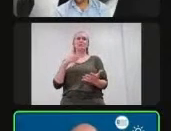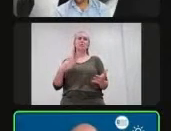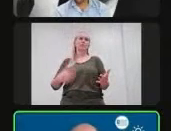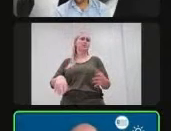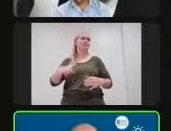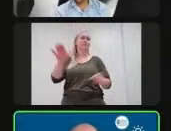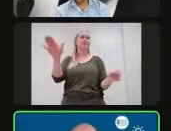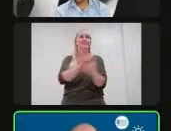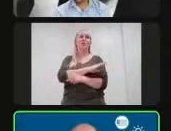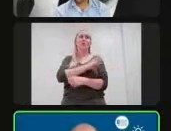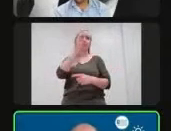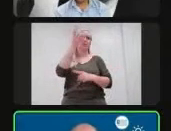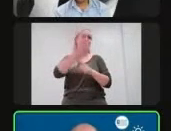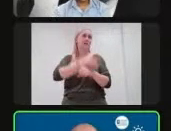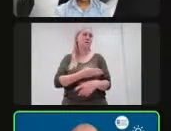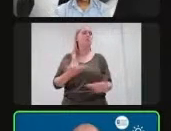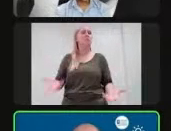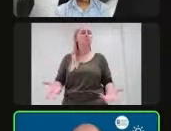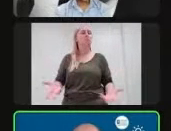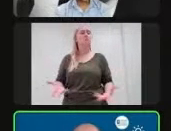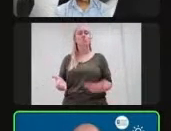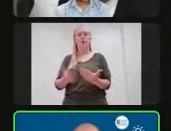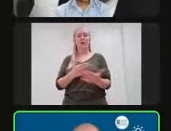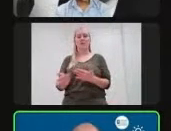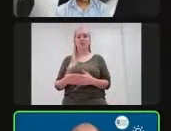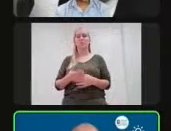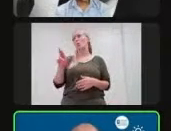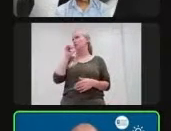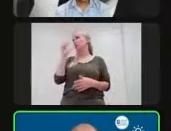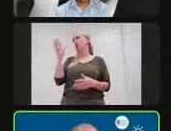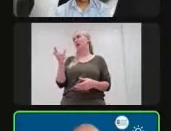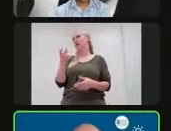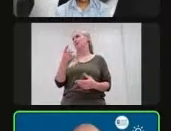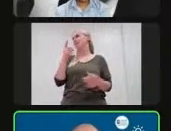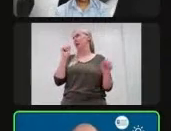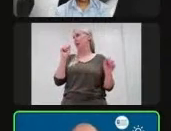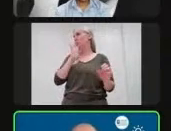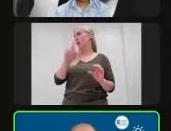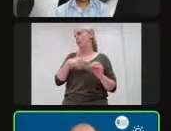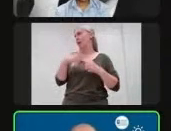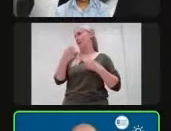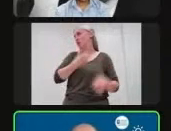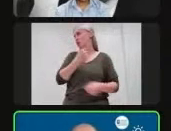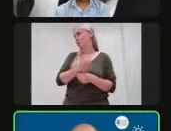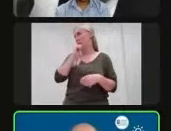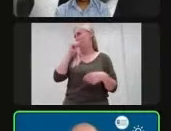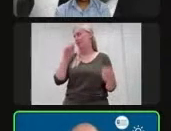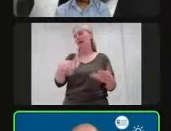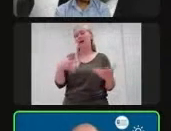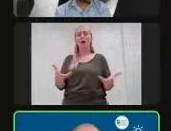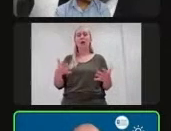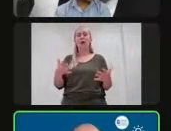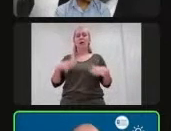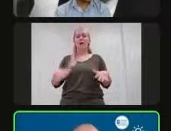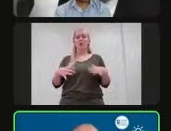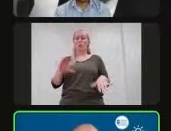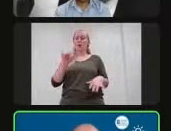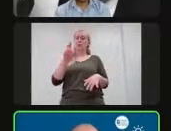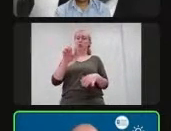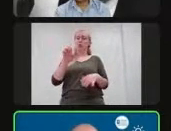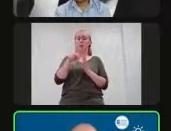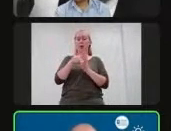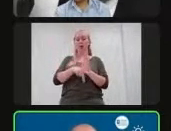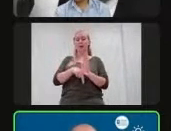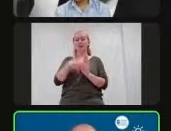Yeah. Or we're just not going to get to it this year. Like the dress code policy in Corvallis that we put